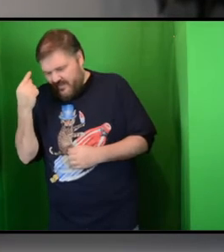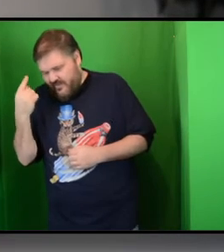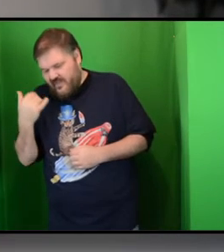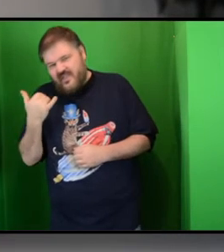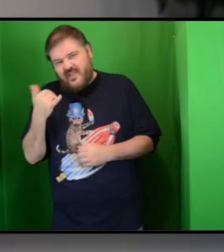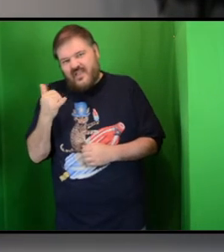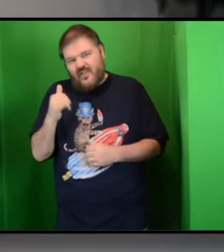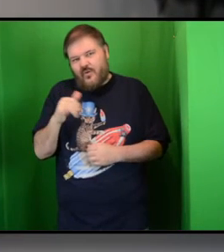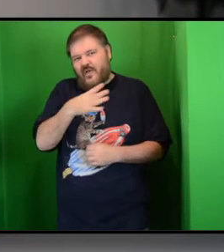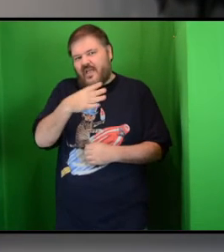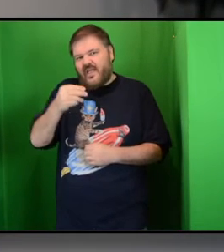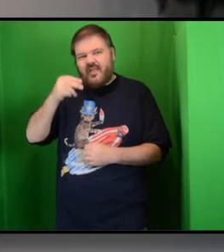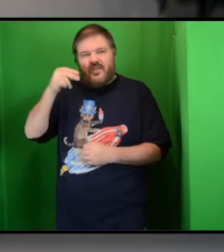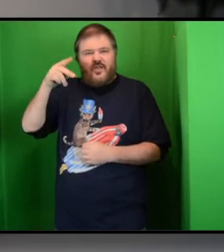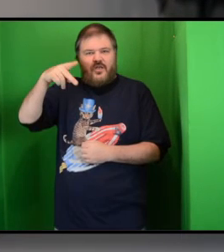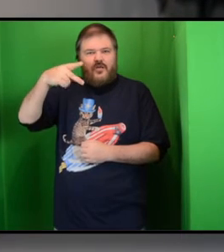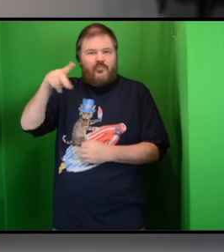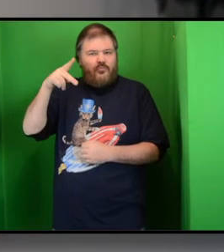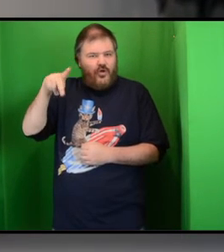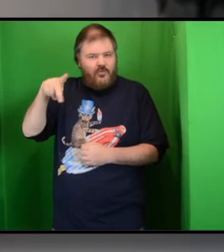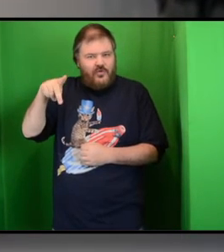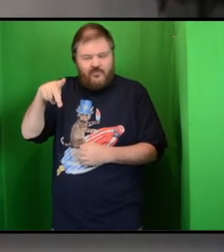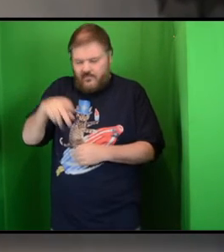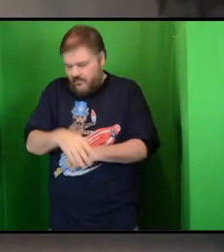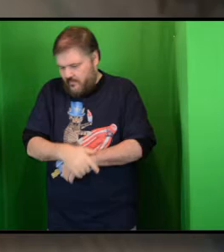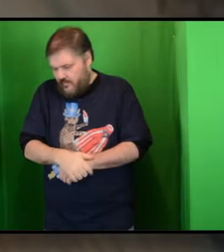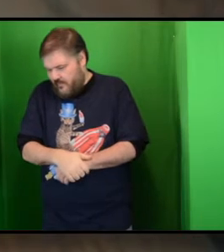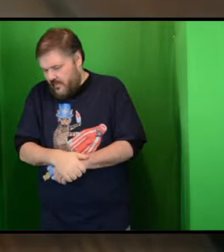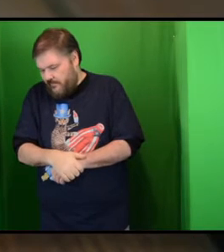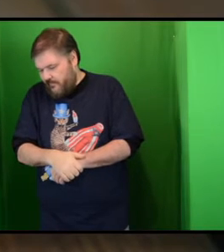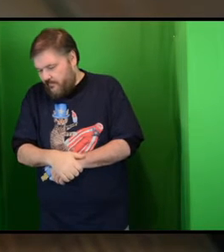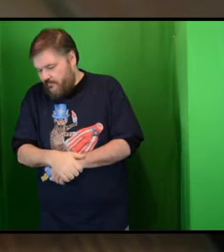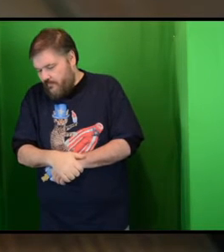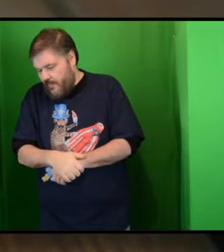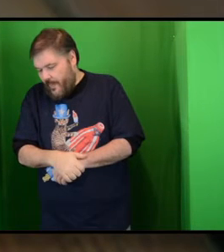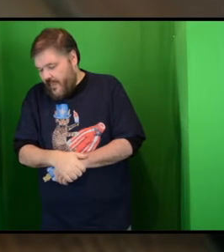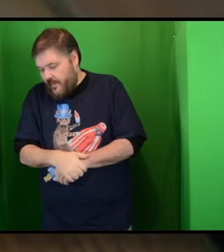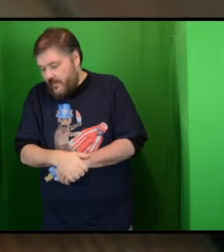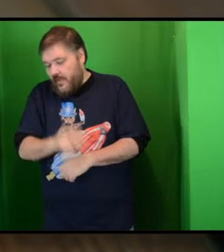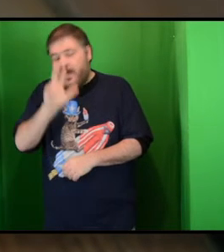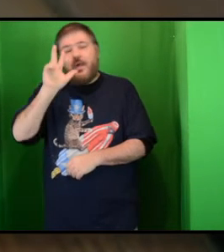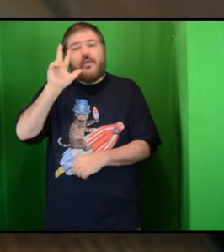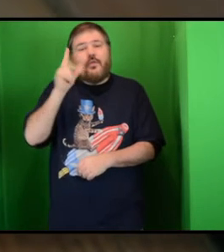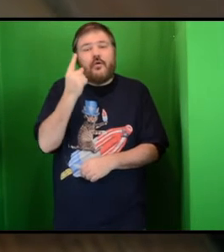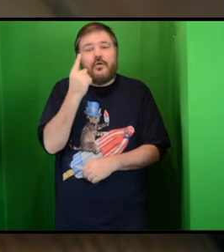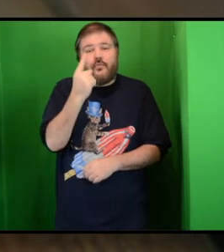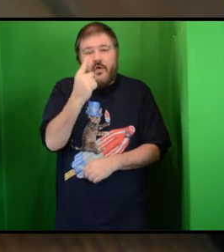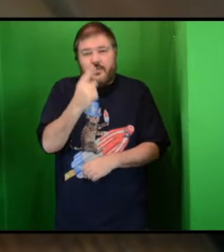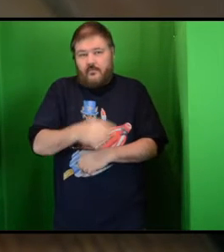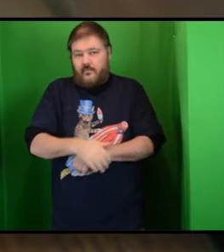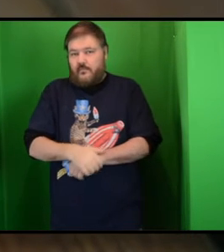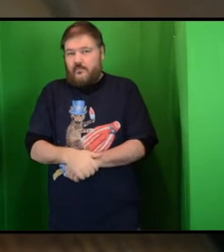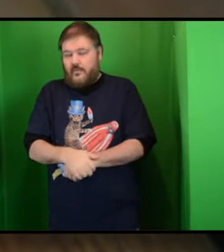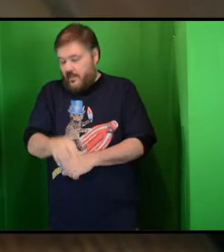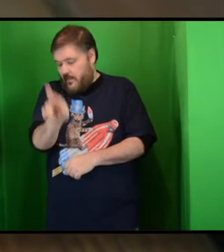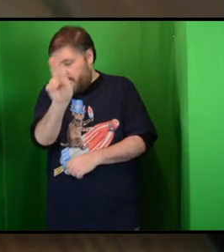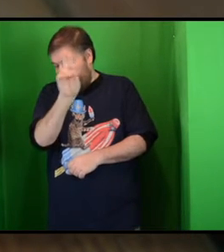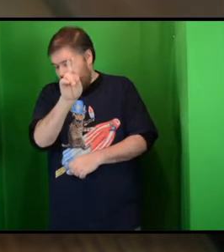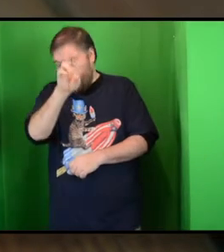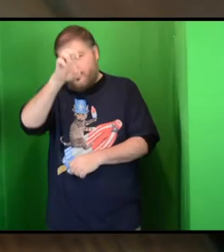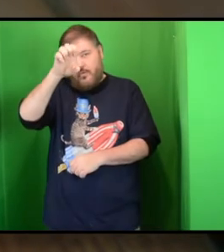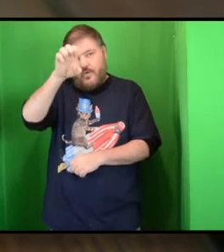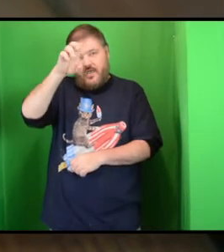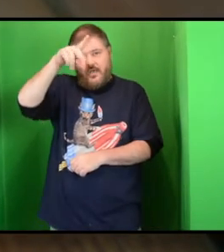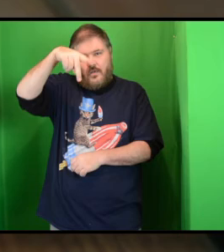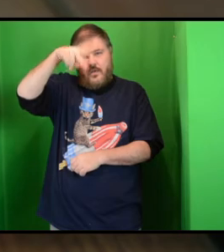little Titan's Returns, I think he's Titan's Returns, this little guy here, who is Repugnus. He has Repugnus's head,